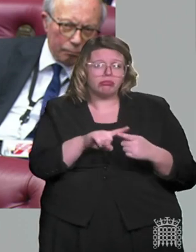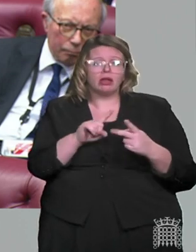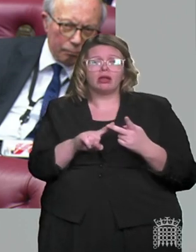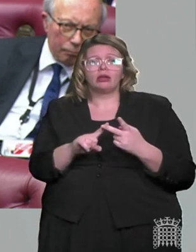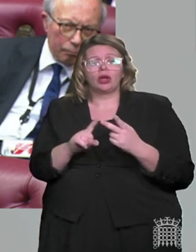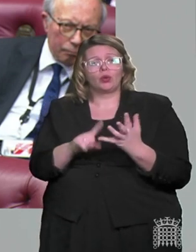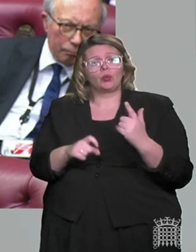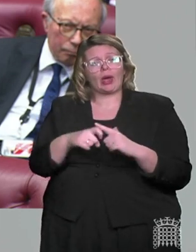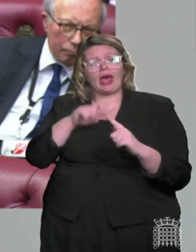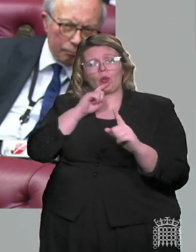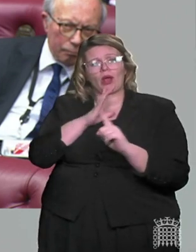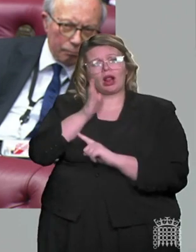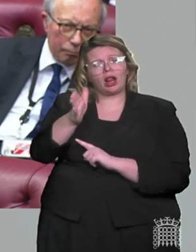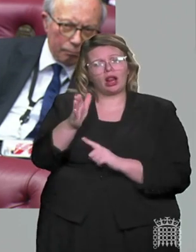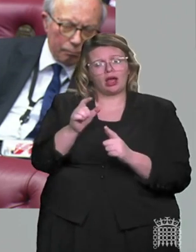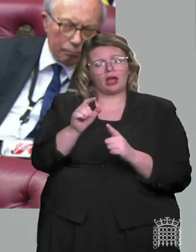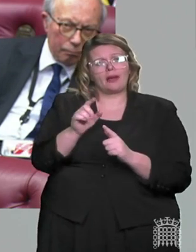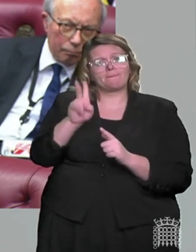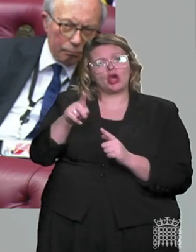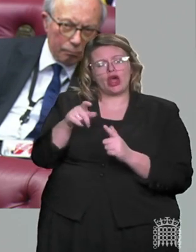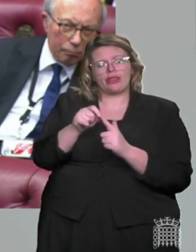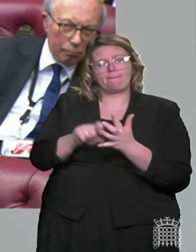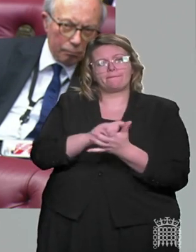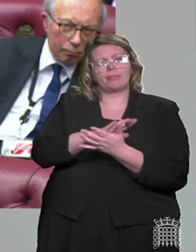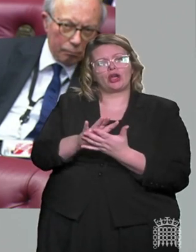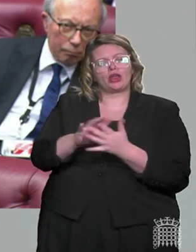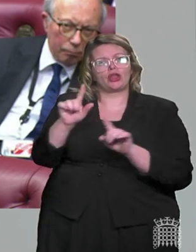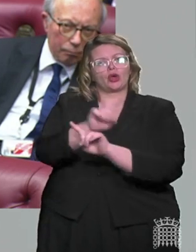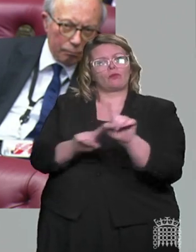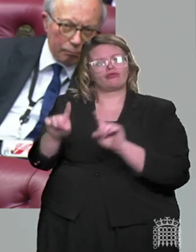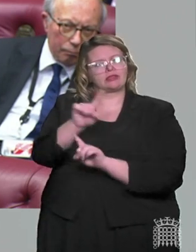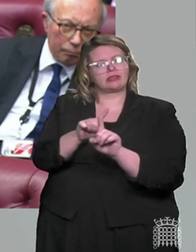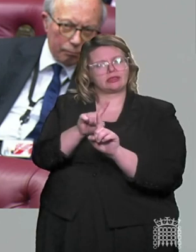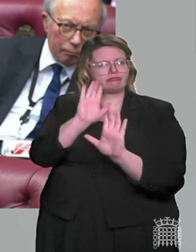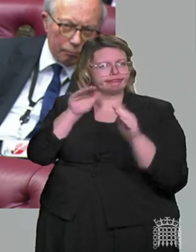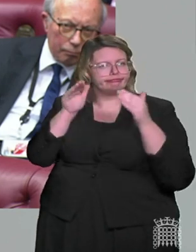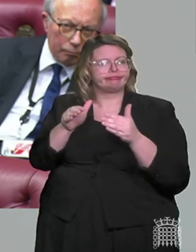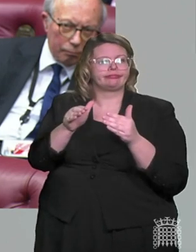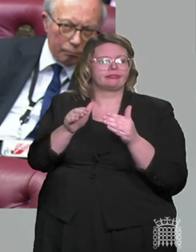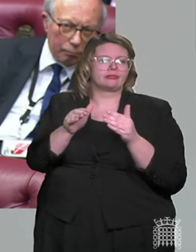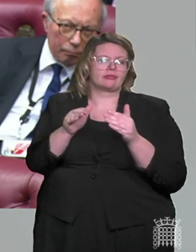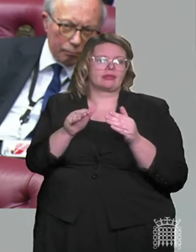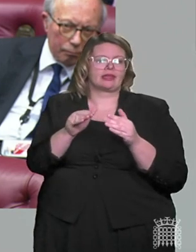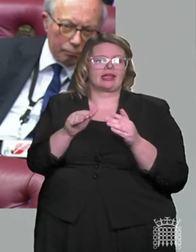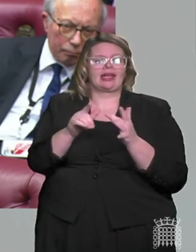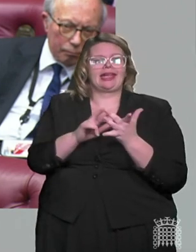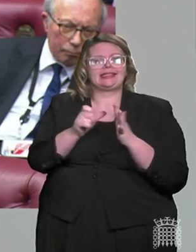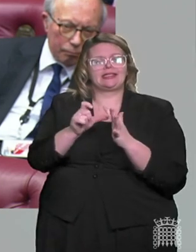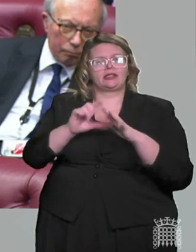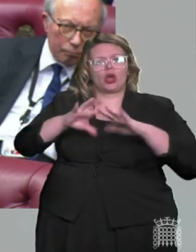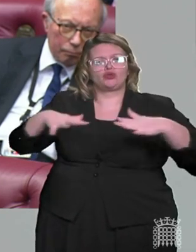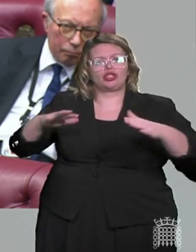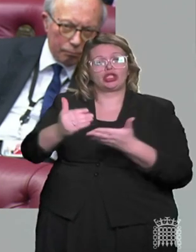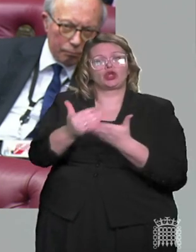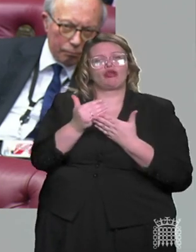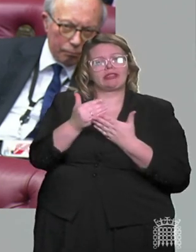be attending the Perth Conference on Indian Ocean security and defence, where all these issues tend to come